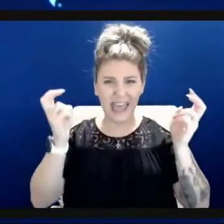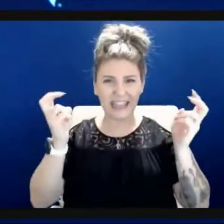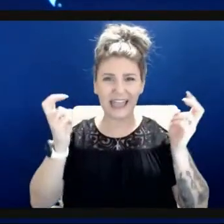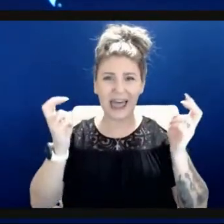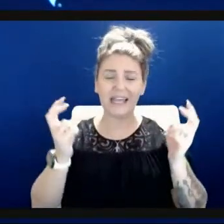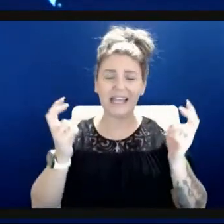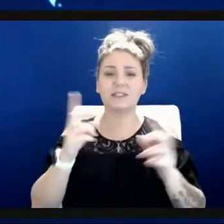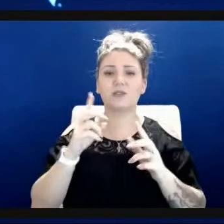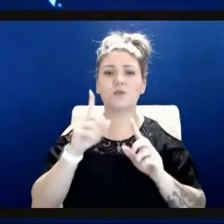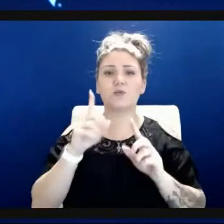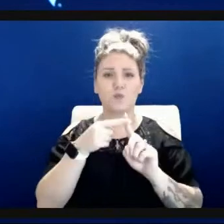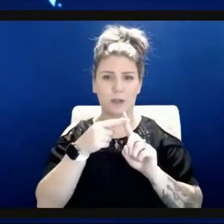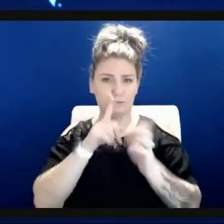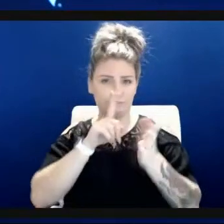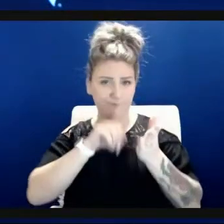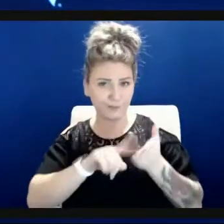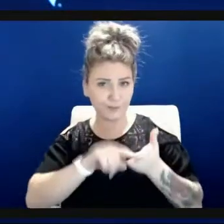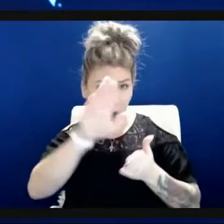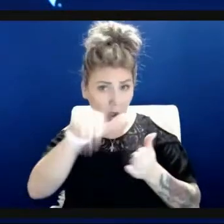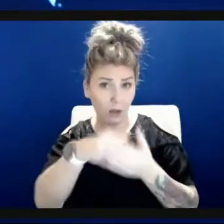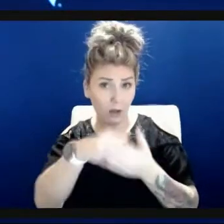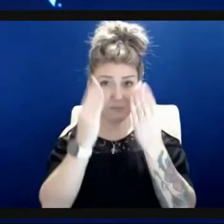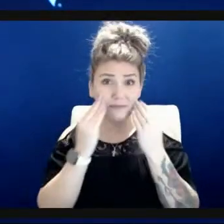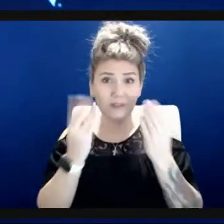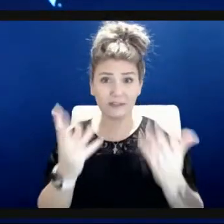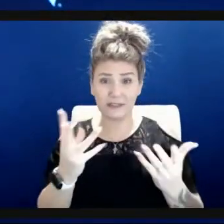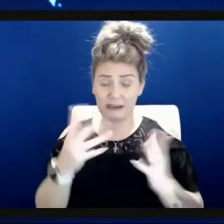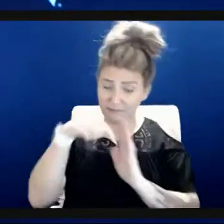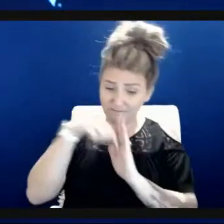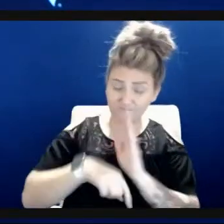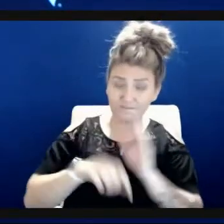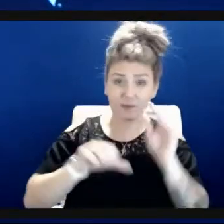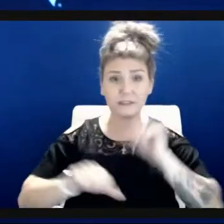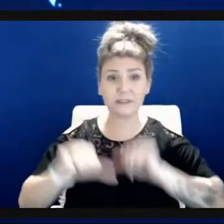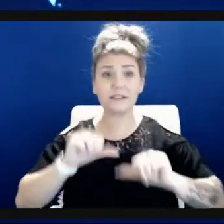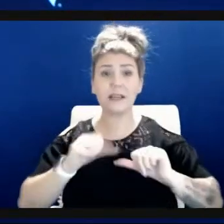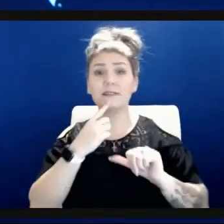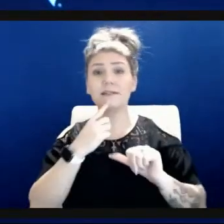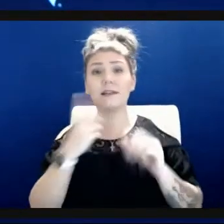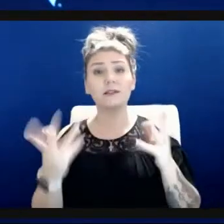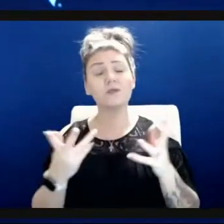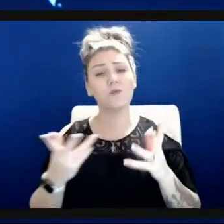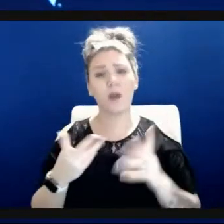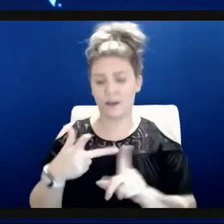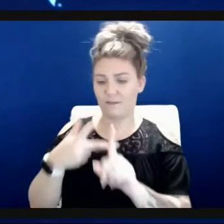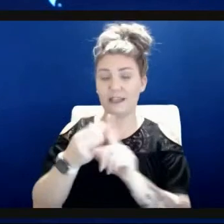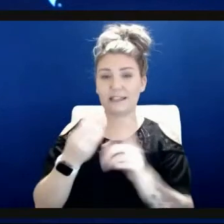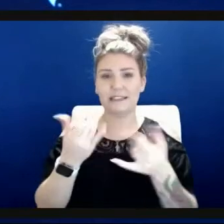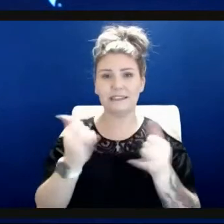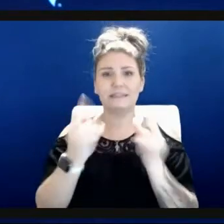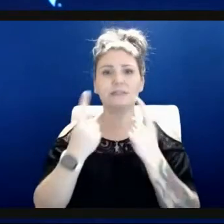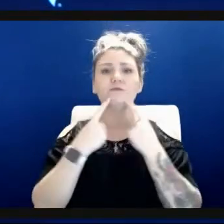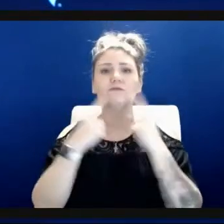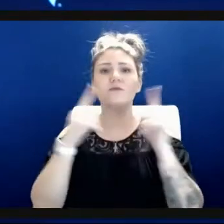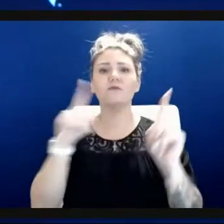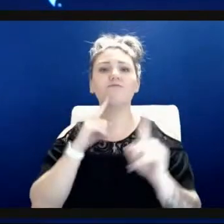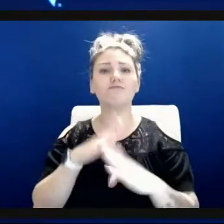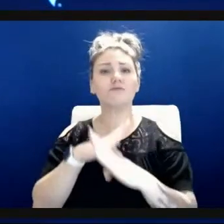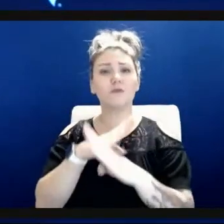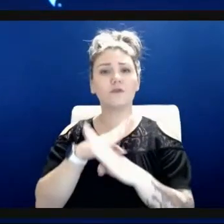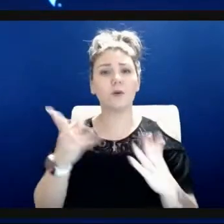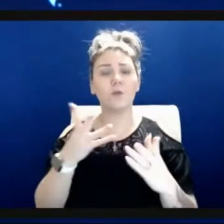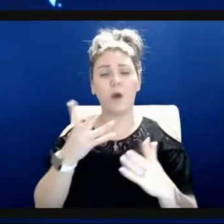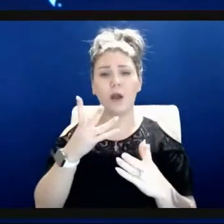and you look at all the data, you get into the science of it, what it says is the vaccines are still effective at preventing severe hospitalization and